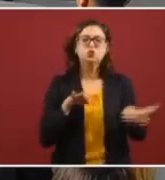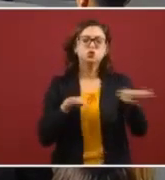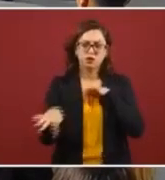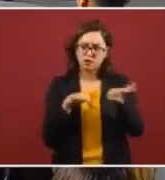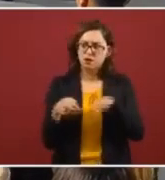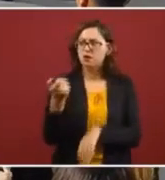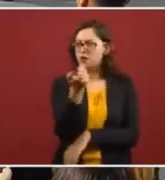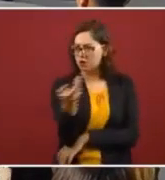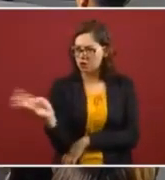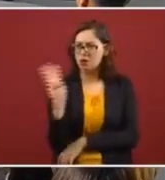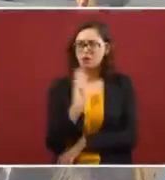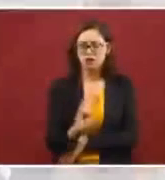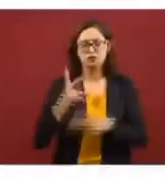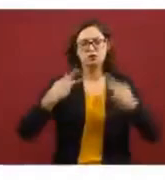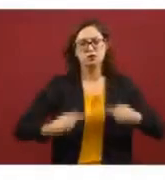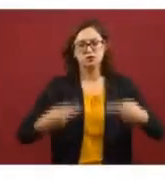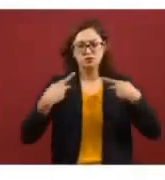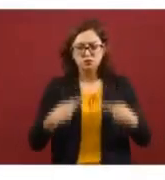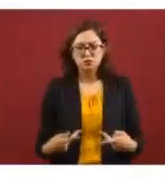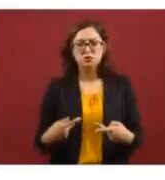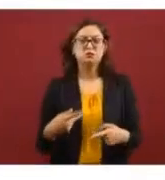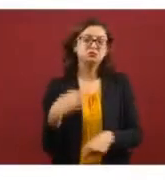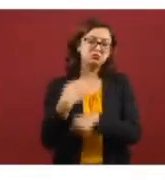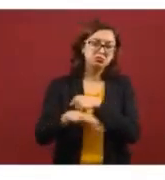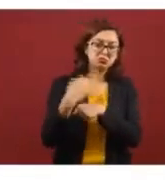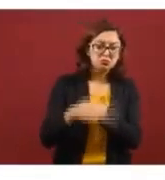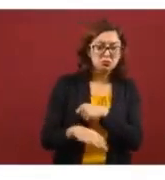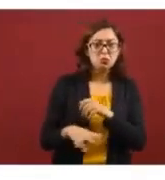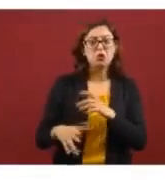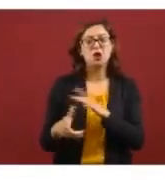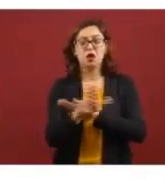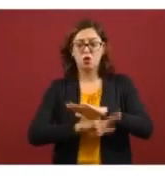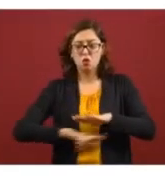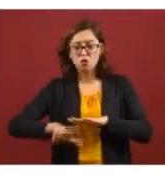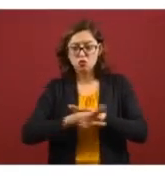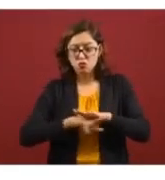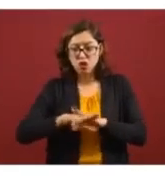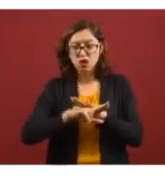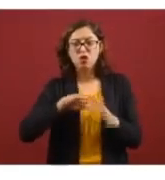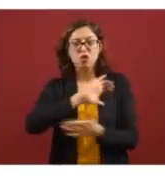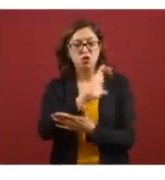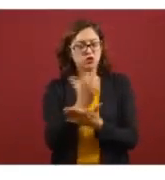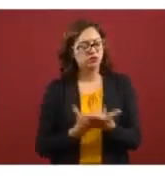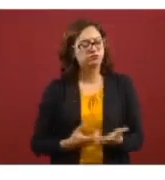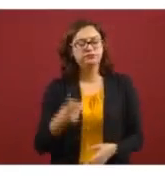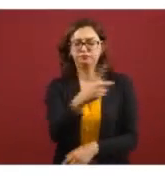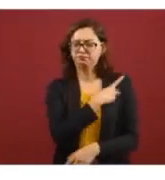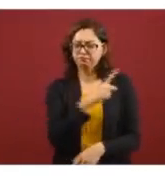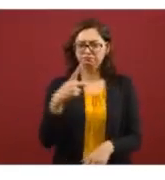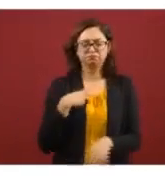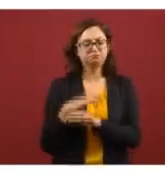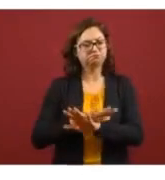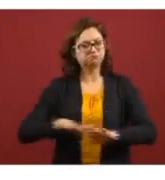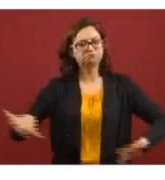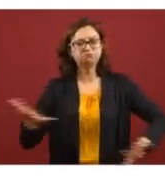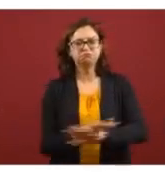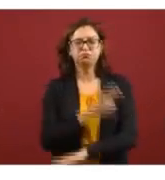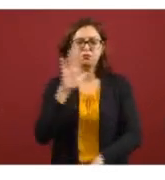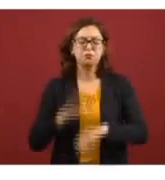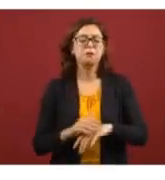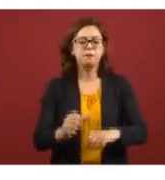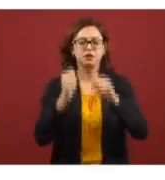a full-time job. So now they're going to give them. So now if you have a temporary contract, we will give